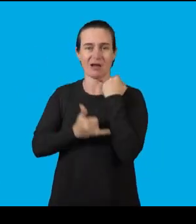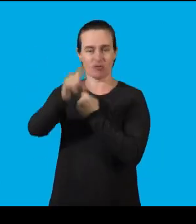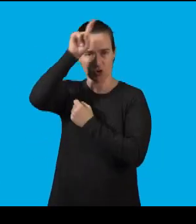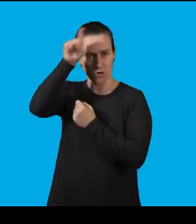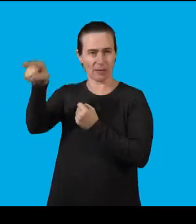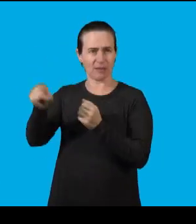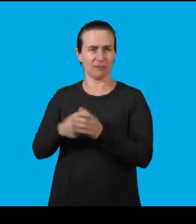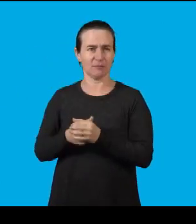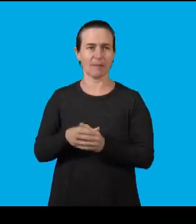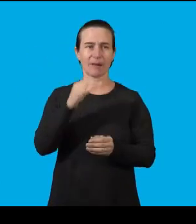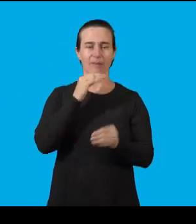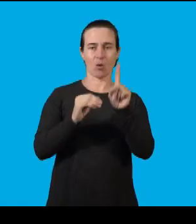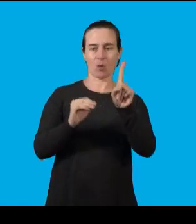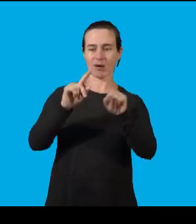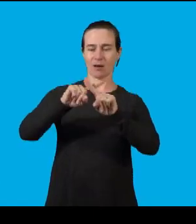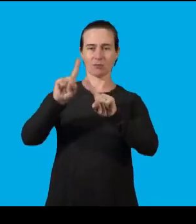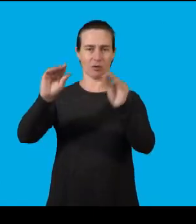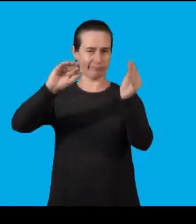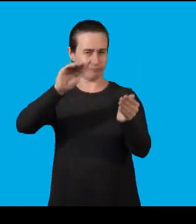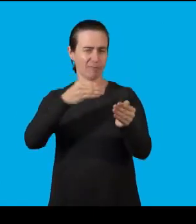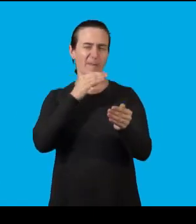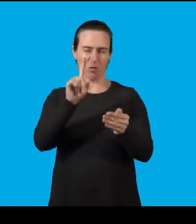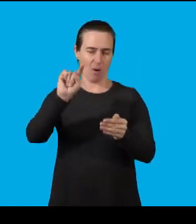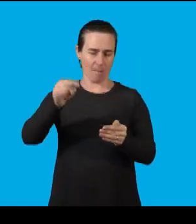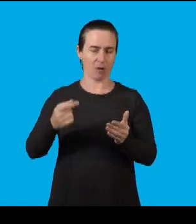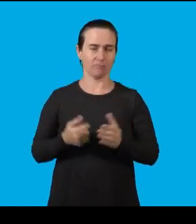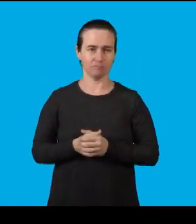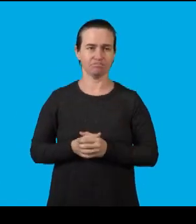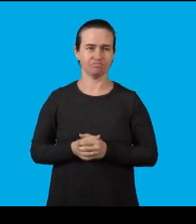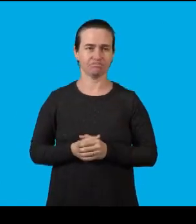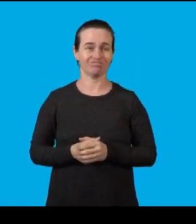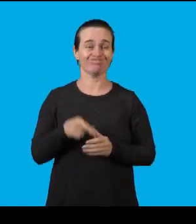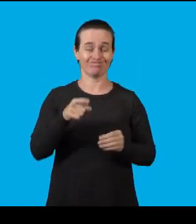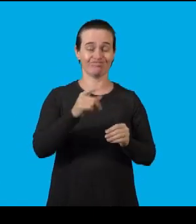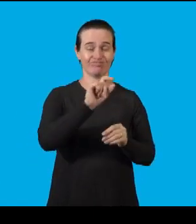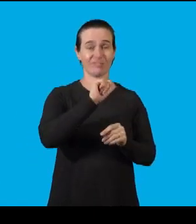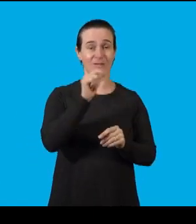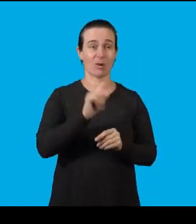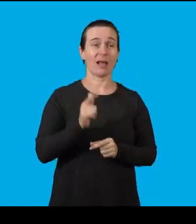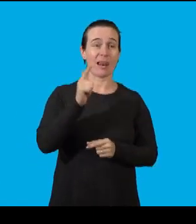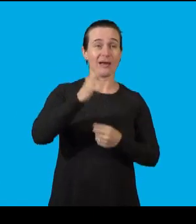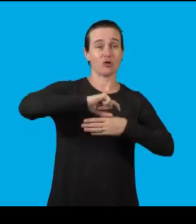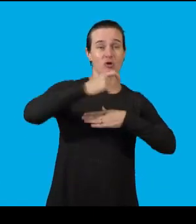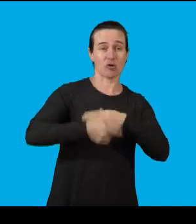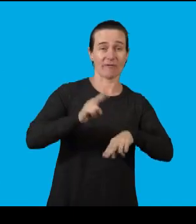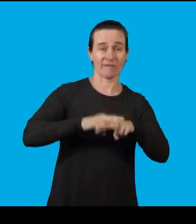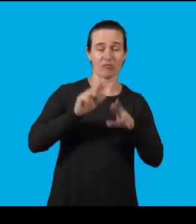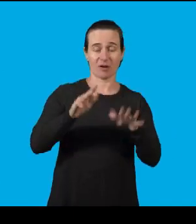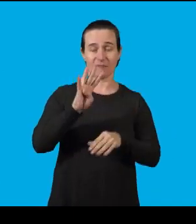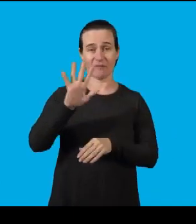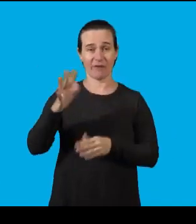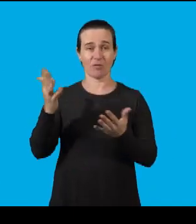times 1 equals 1 mark, so you just need 1 point there. And the caption reads, later at conference held in